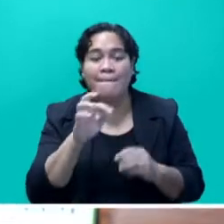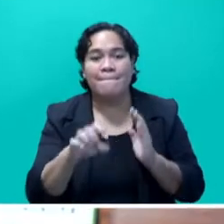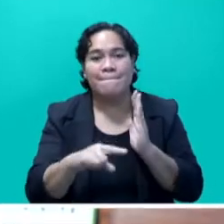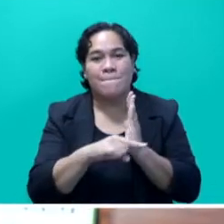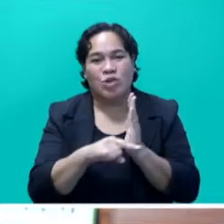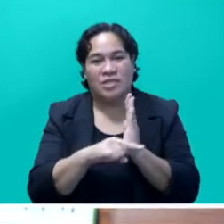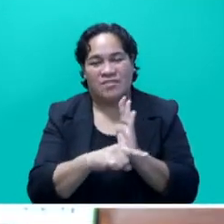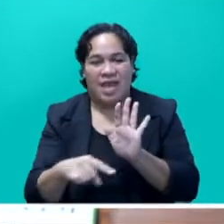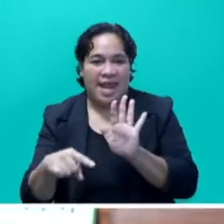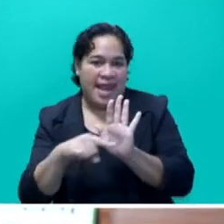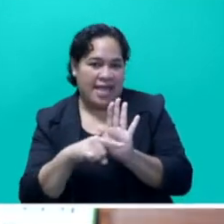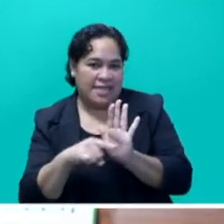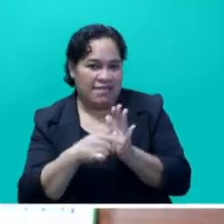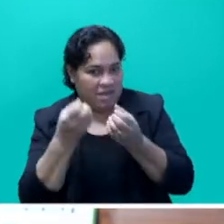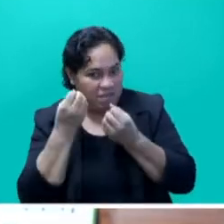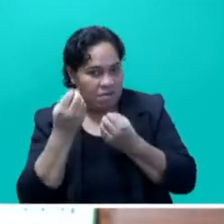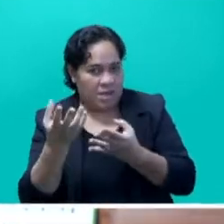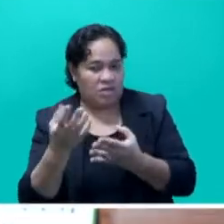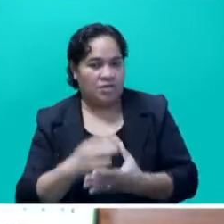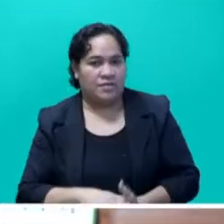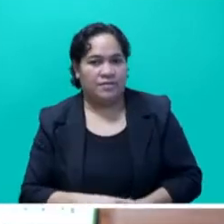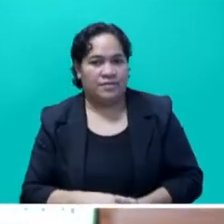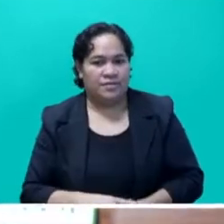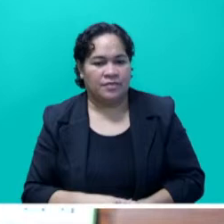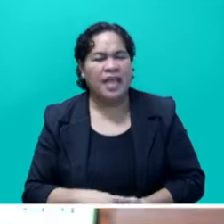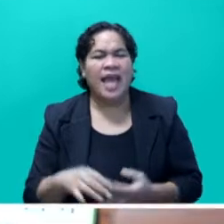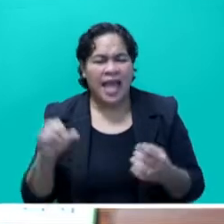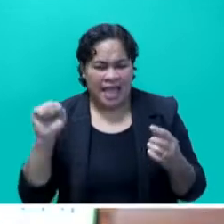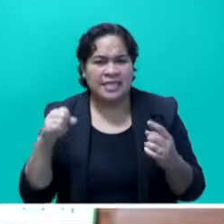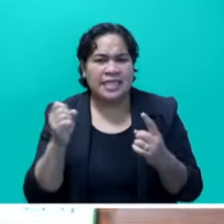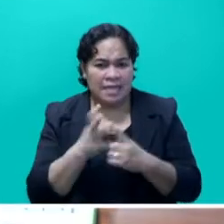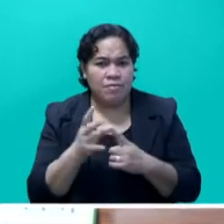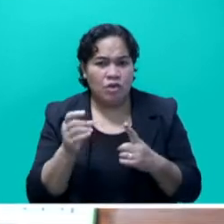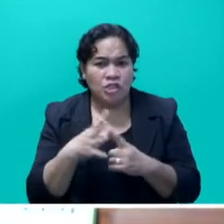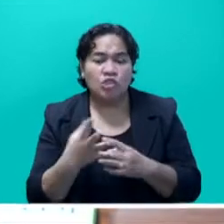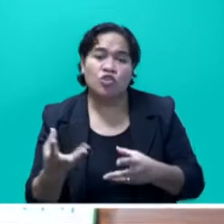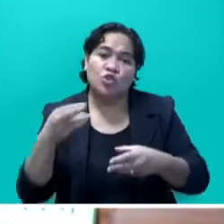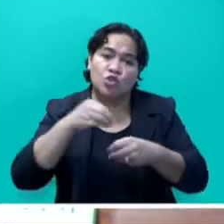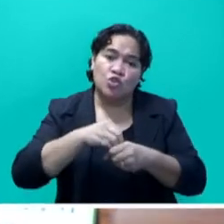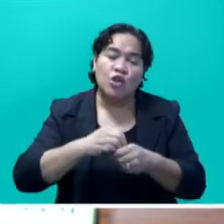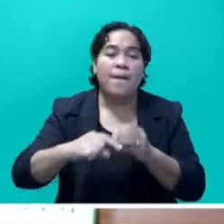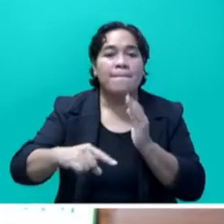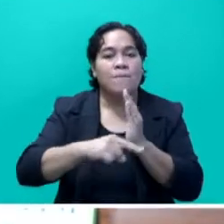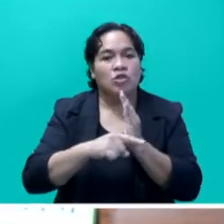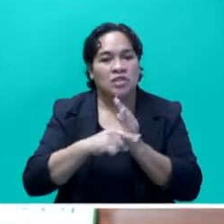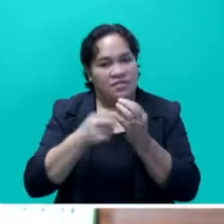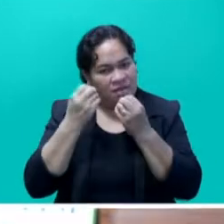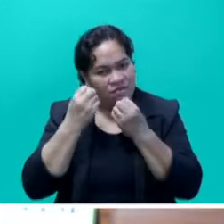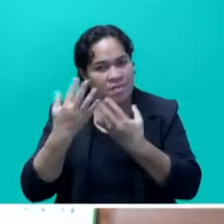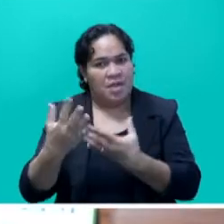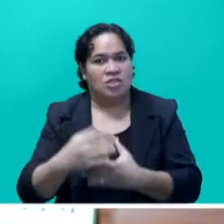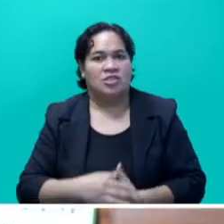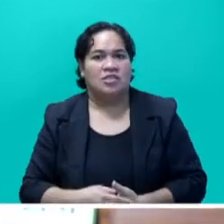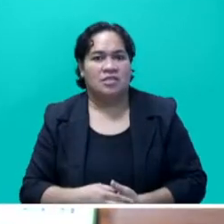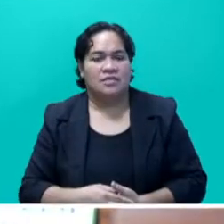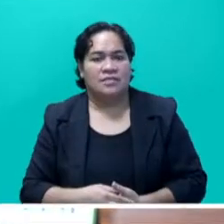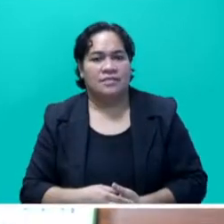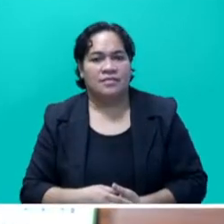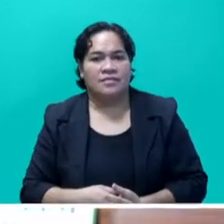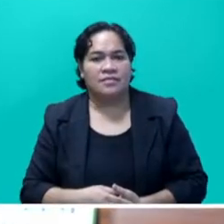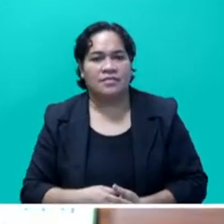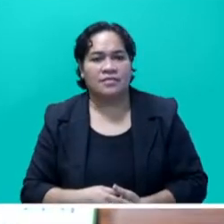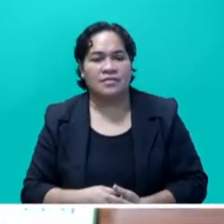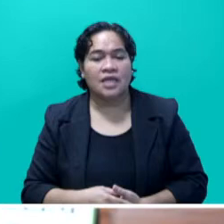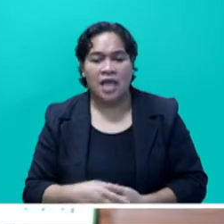and negative information. Now, it's important to include positive information too, Mr. Speaker, sir, because as